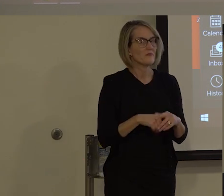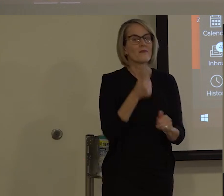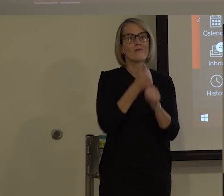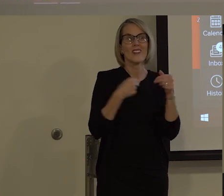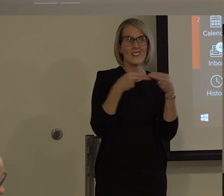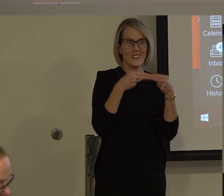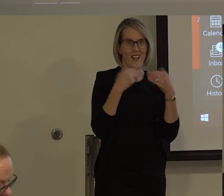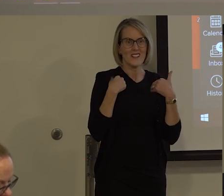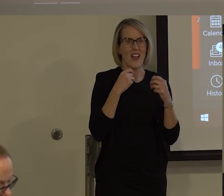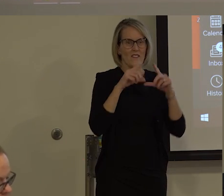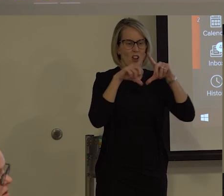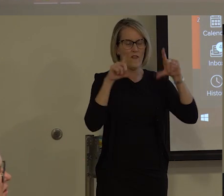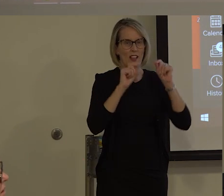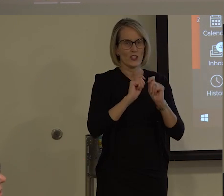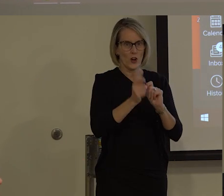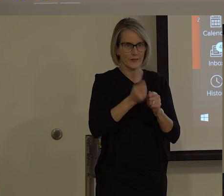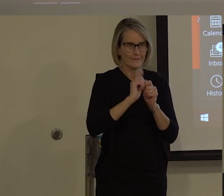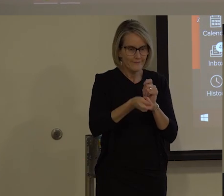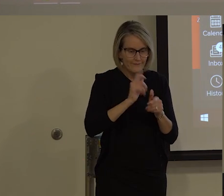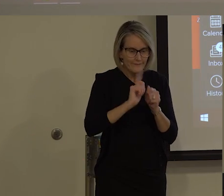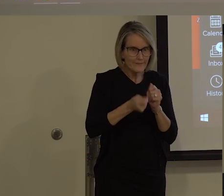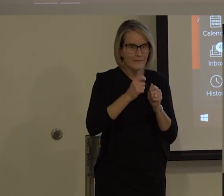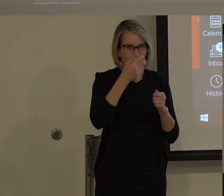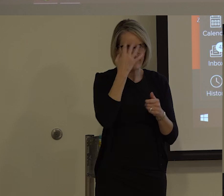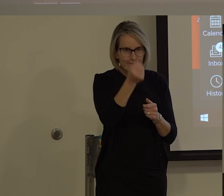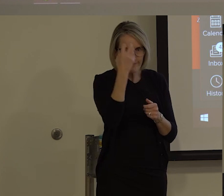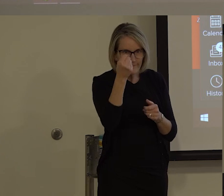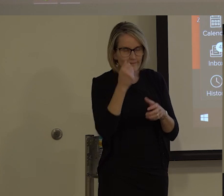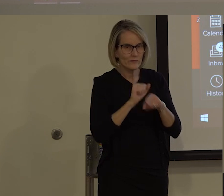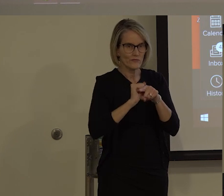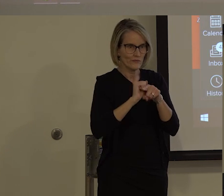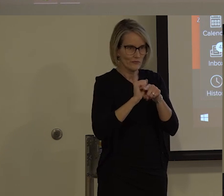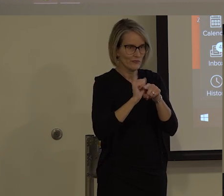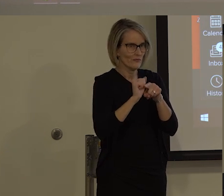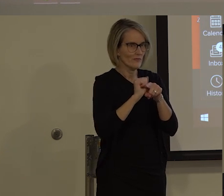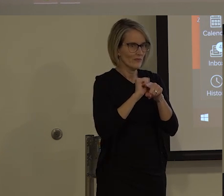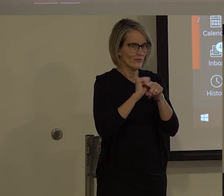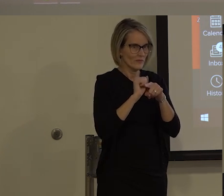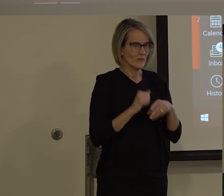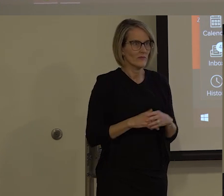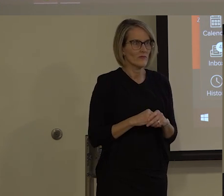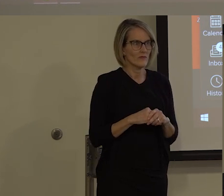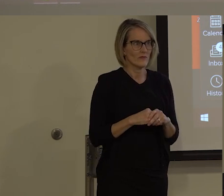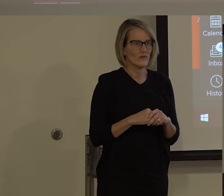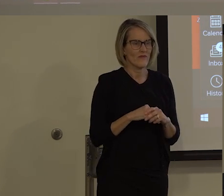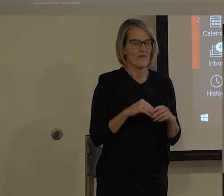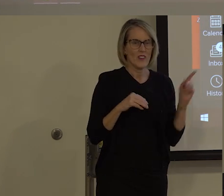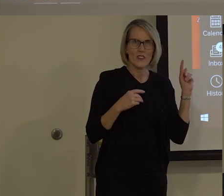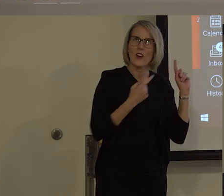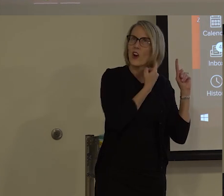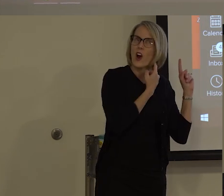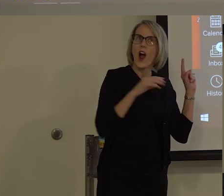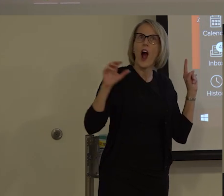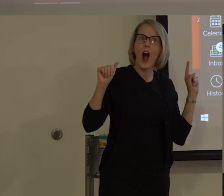also have flashcards where they can then practice after the fact and continue to repeat them. So here they hear the audio again. So they